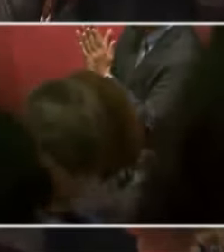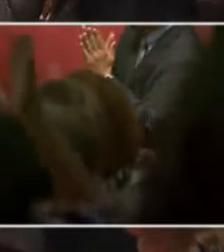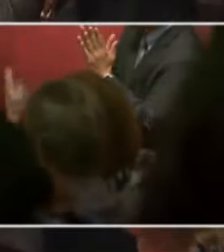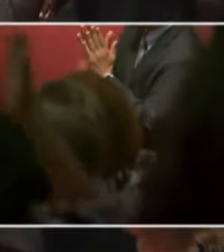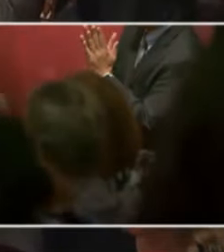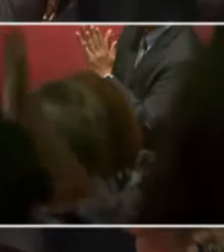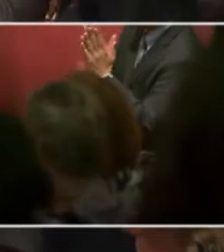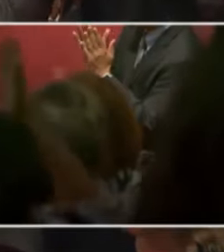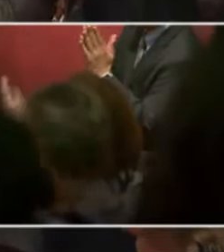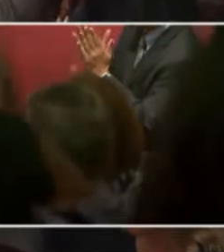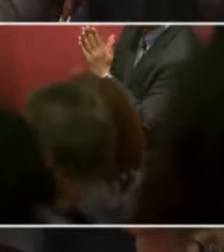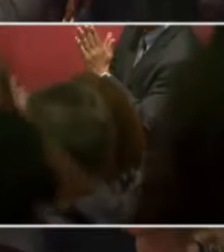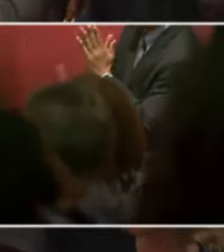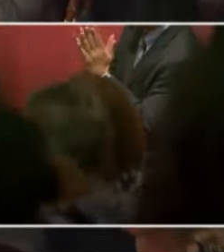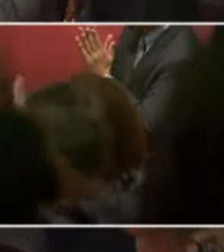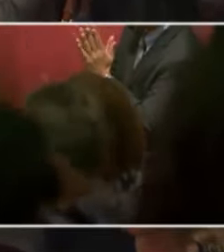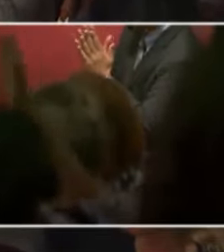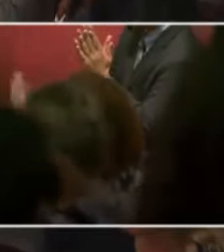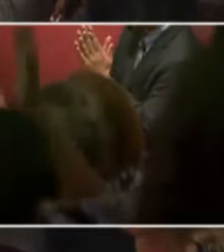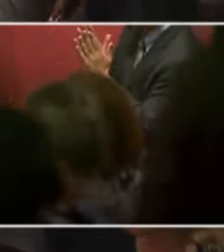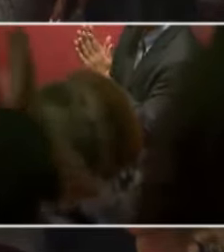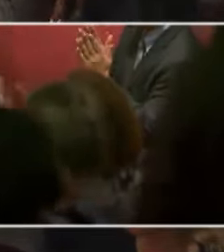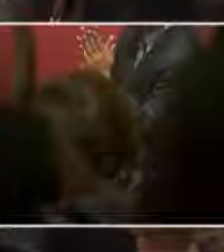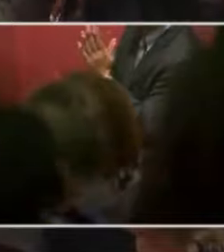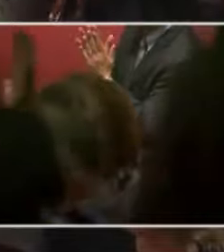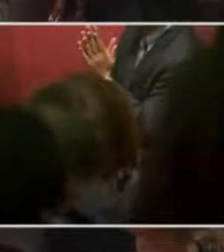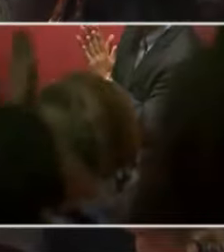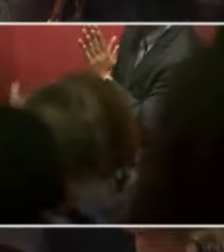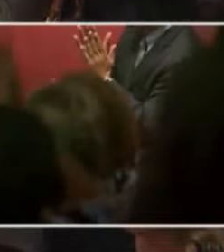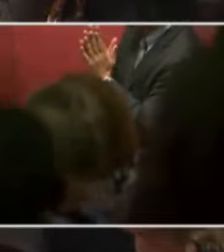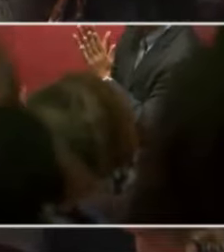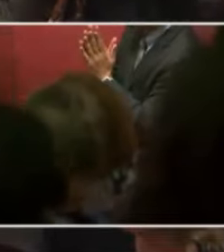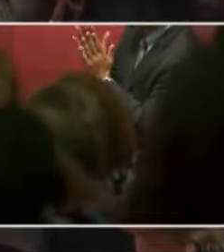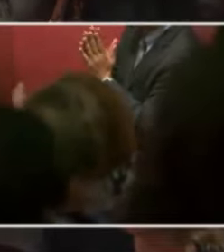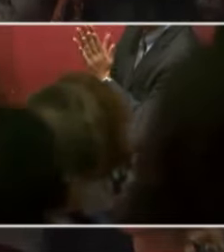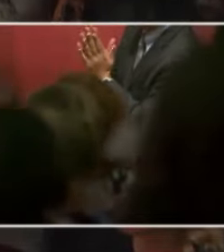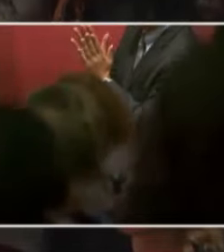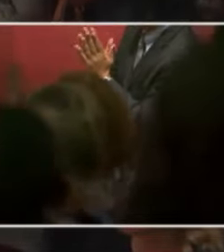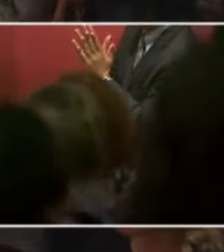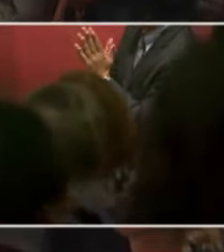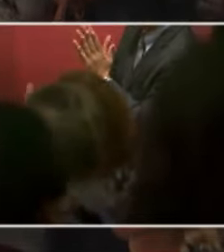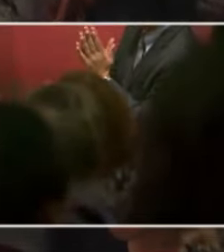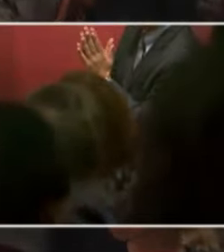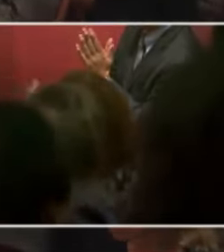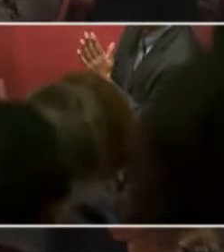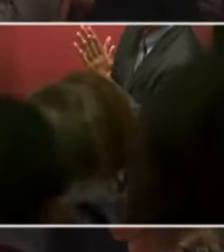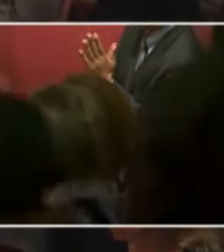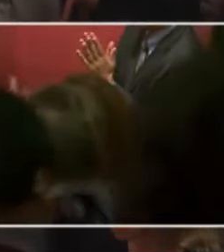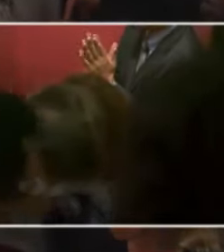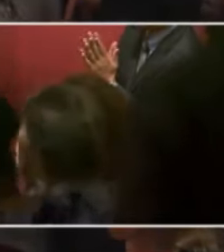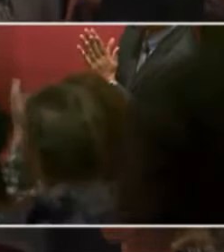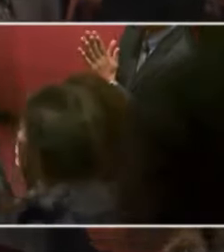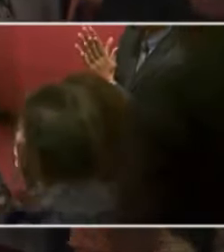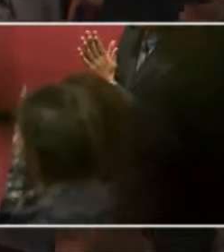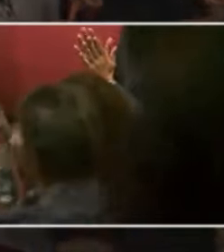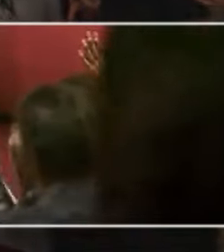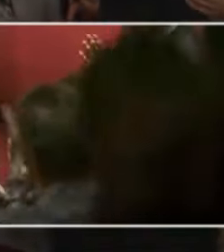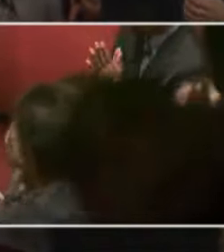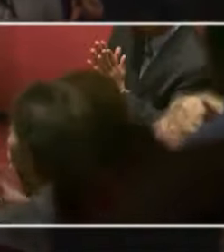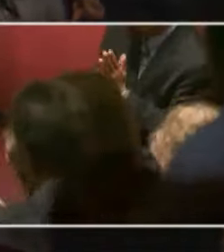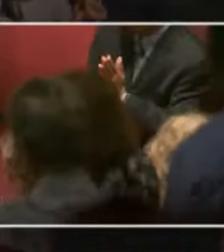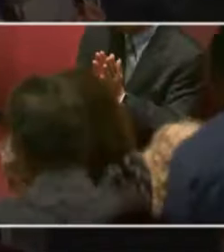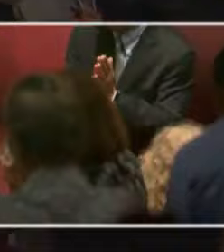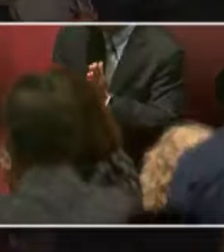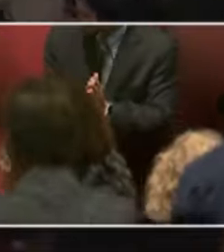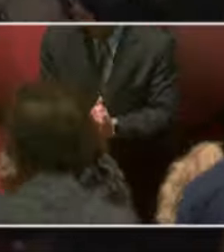Alabama, where we learned, we studied. We studied the philosophy and the discipline of nonviolence in jail. We conducted nonviolent